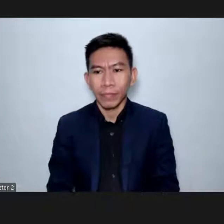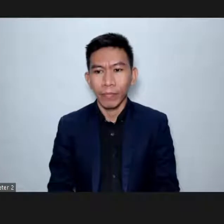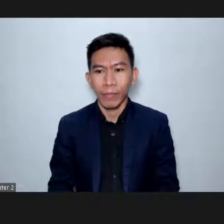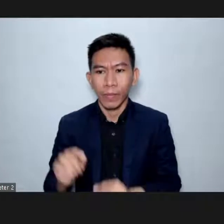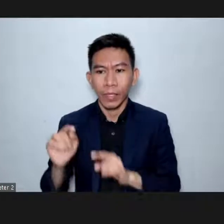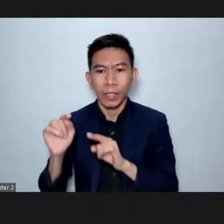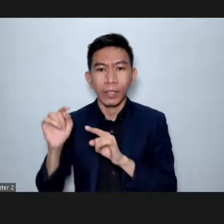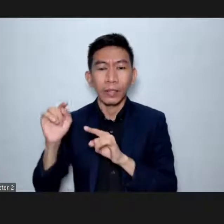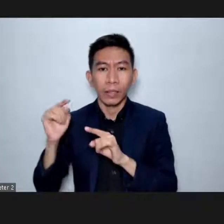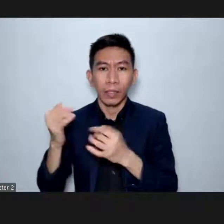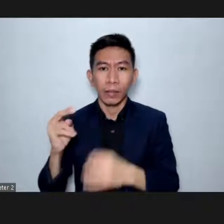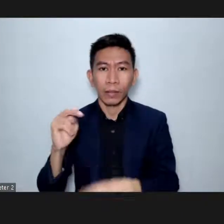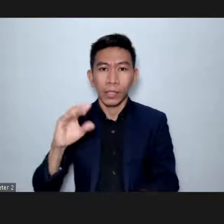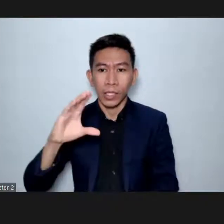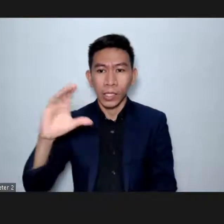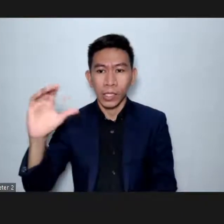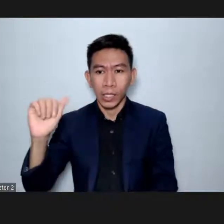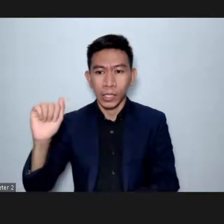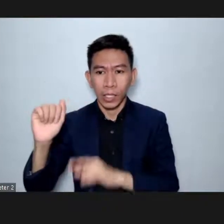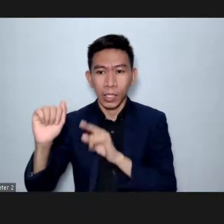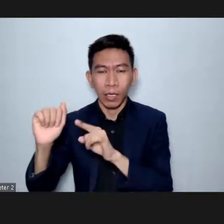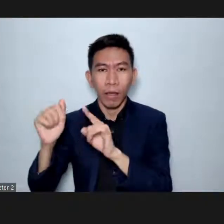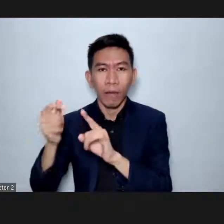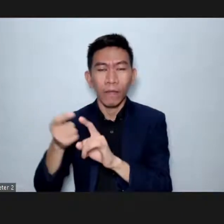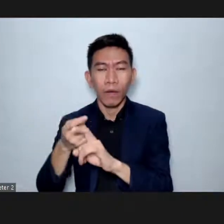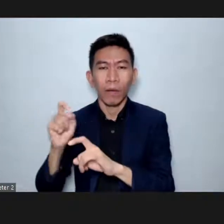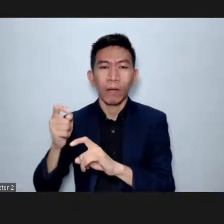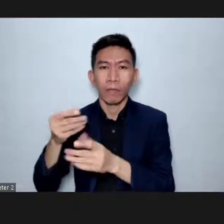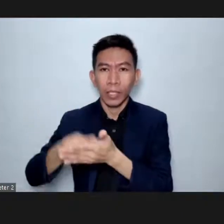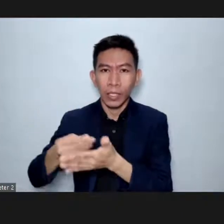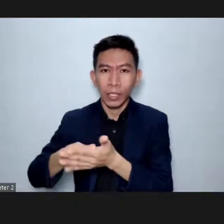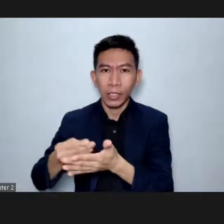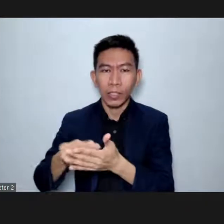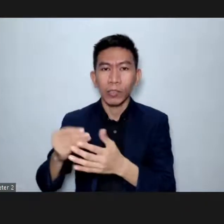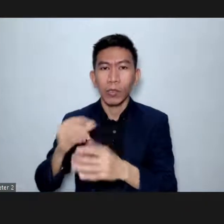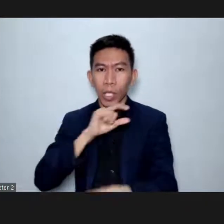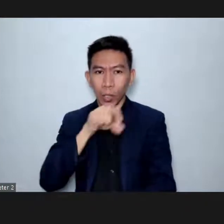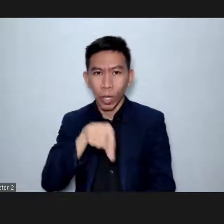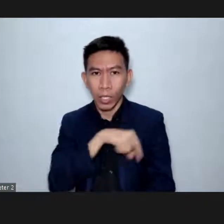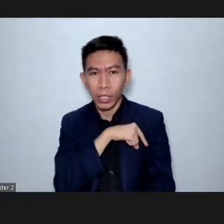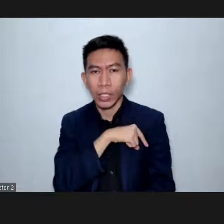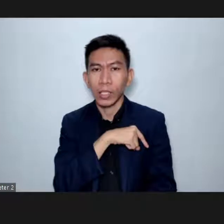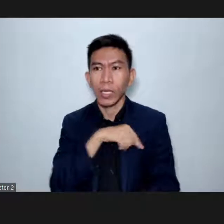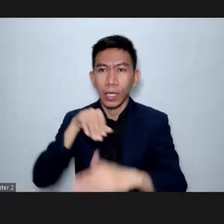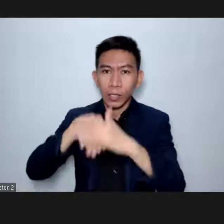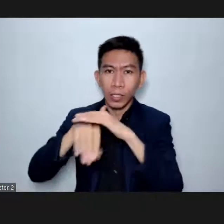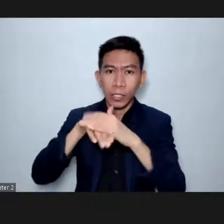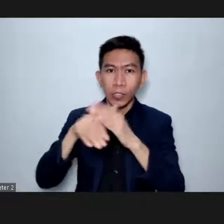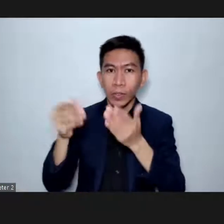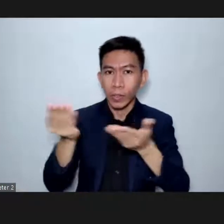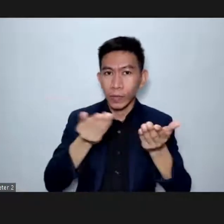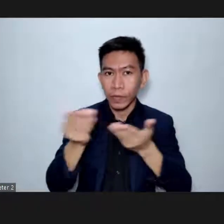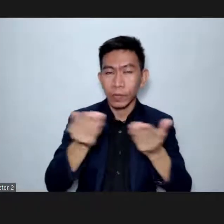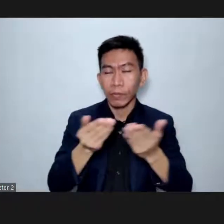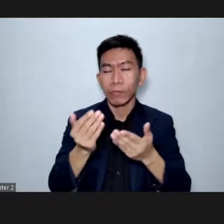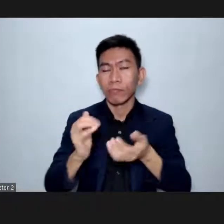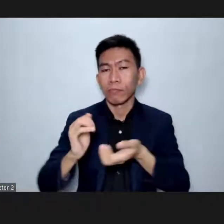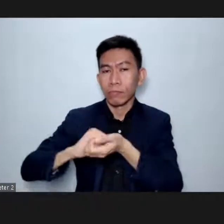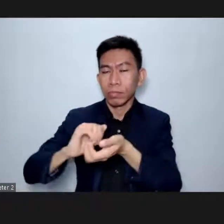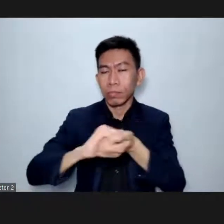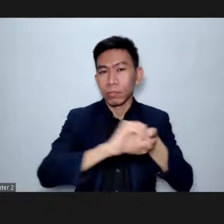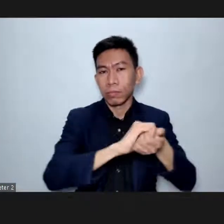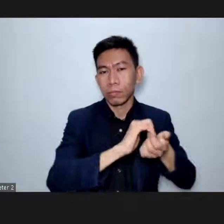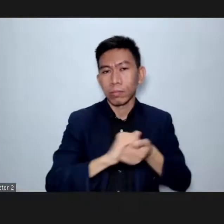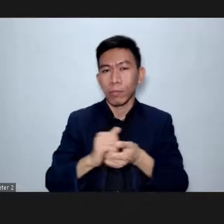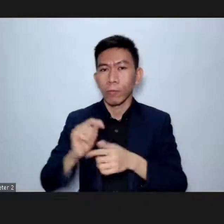to and financing to equitable access of quality services, to the strategic partnerships, to the